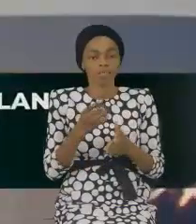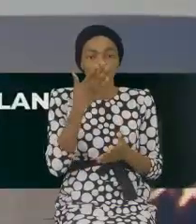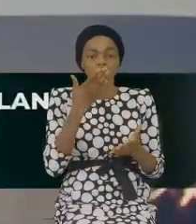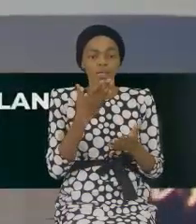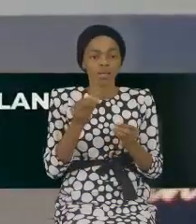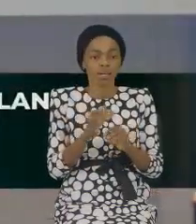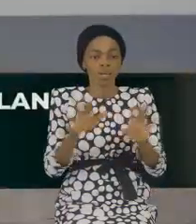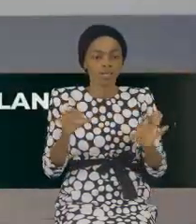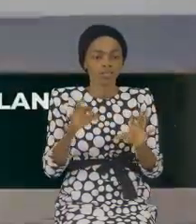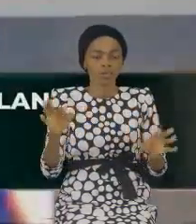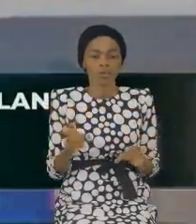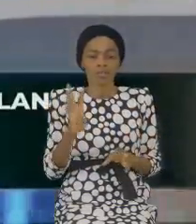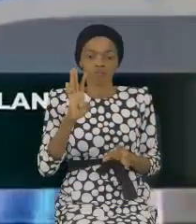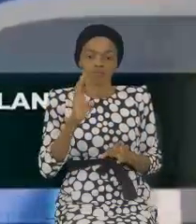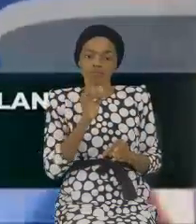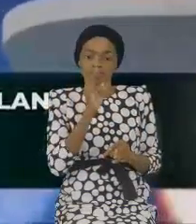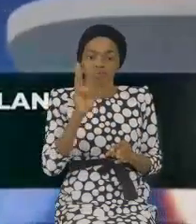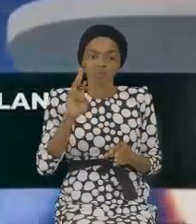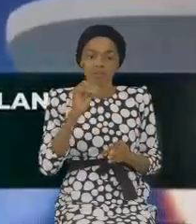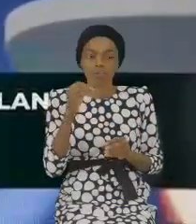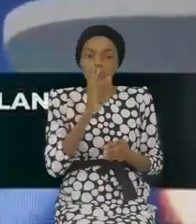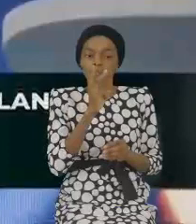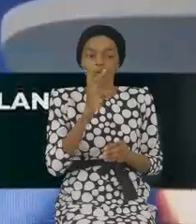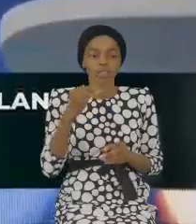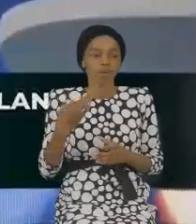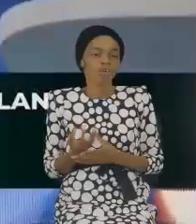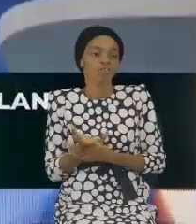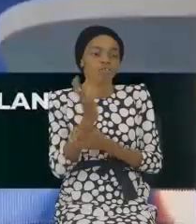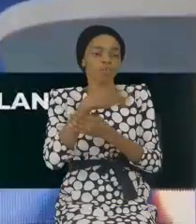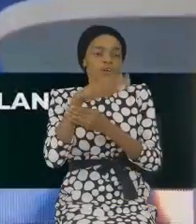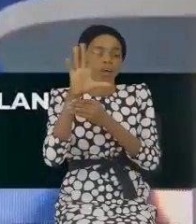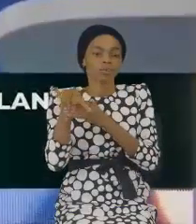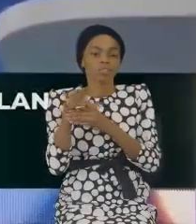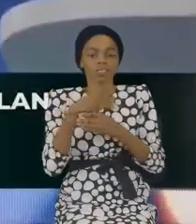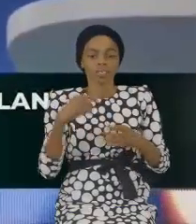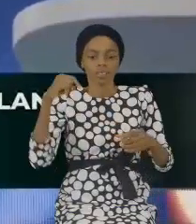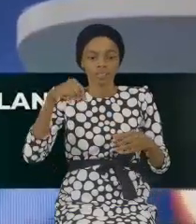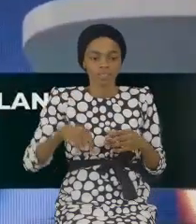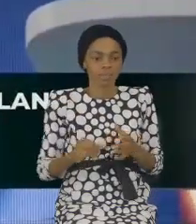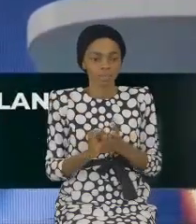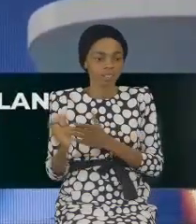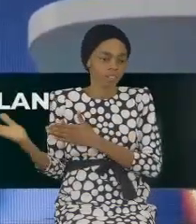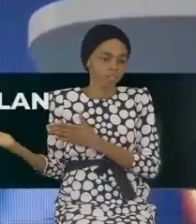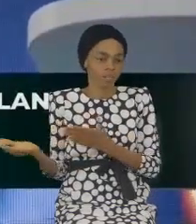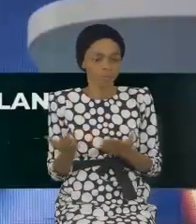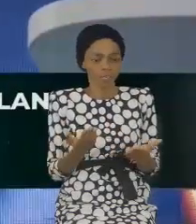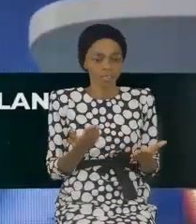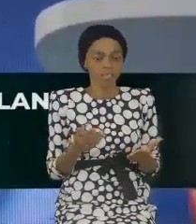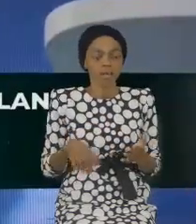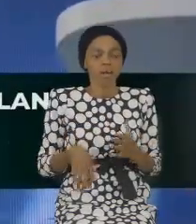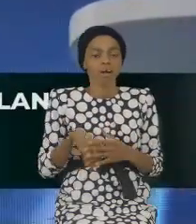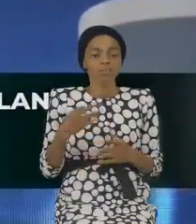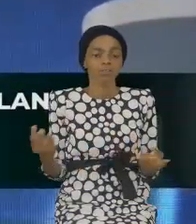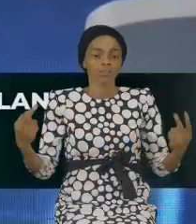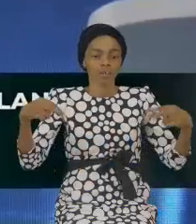of fountains and depths that spring out of the valleys and the hills." And then in verse 8,